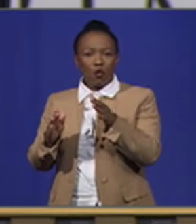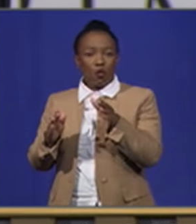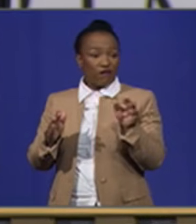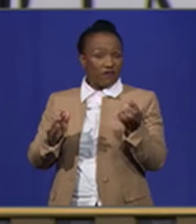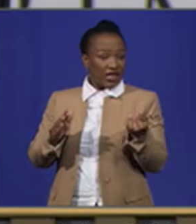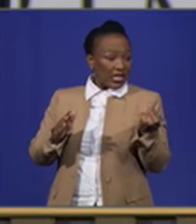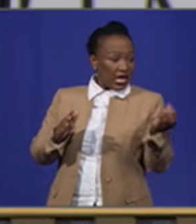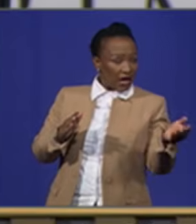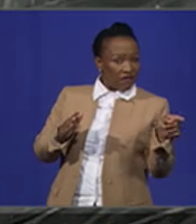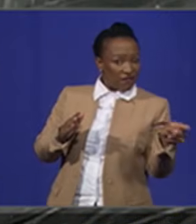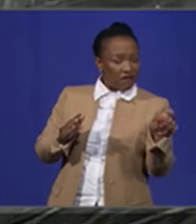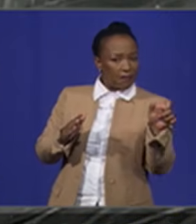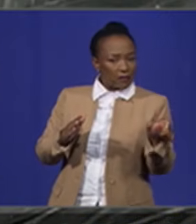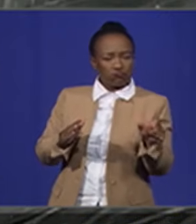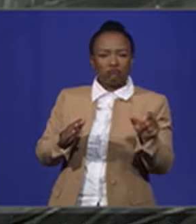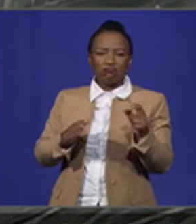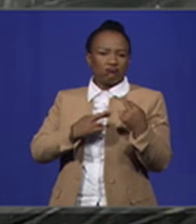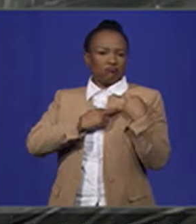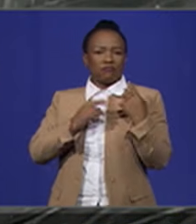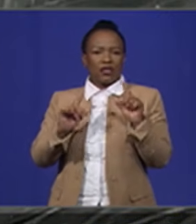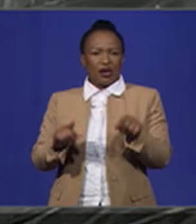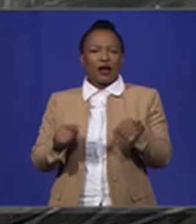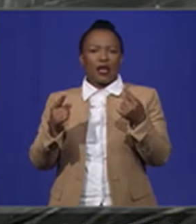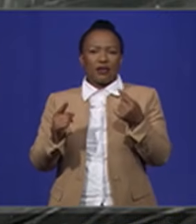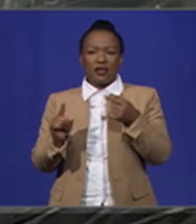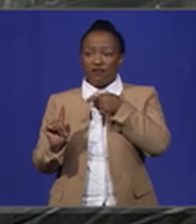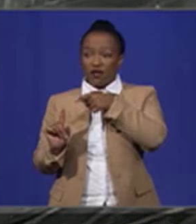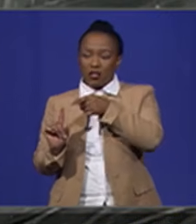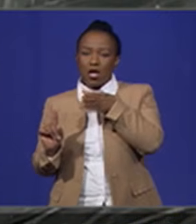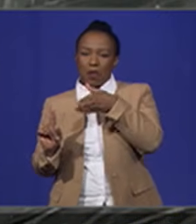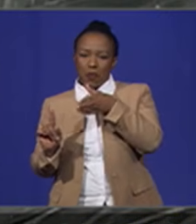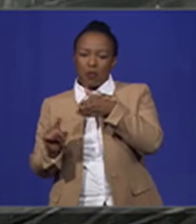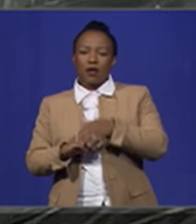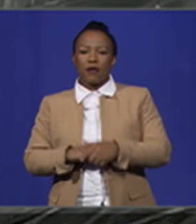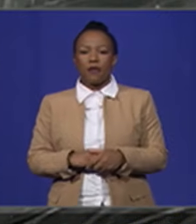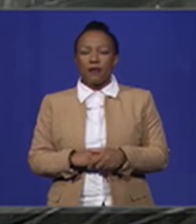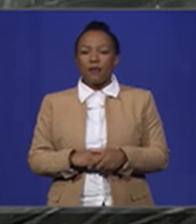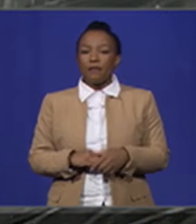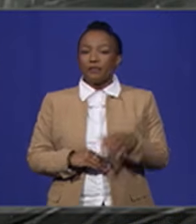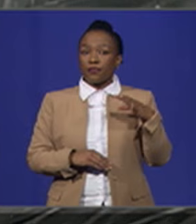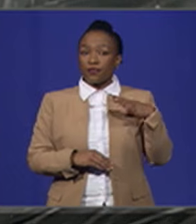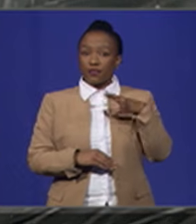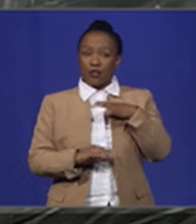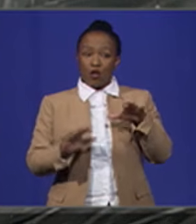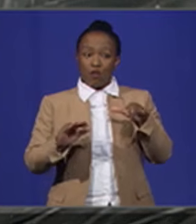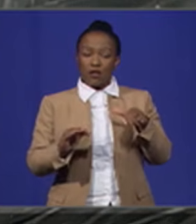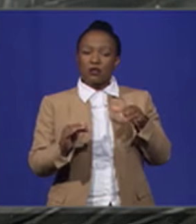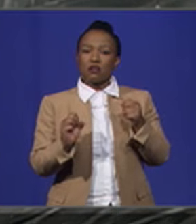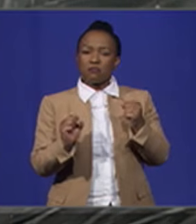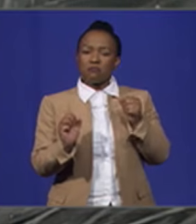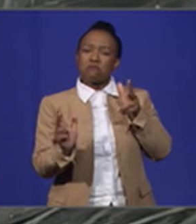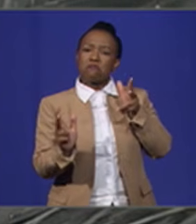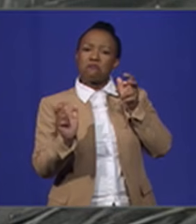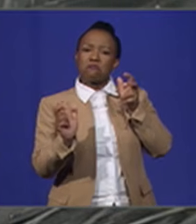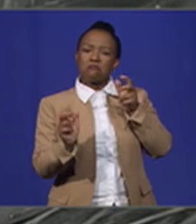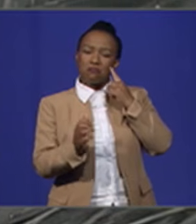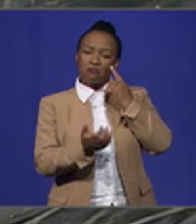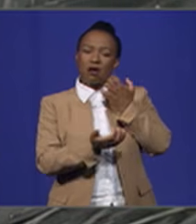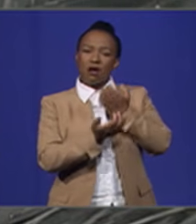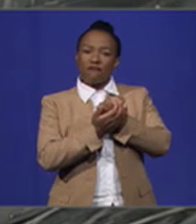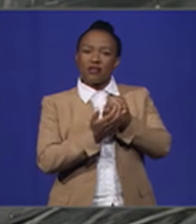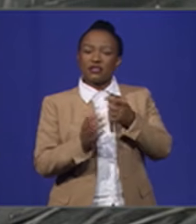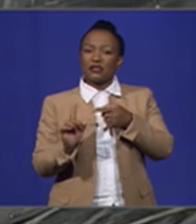what transpired there in his absence. Mo godimo ga mo, komishene e utlwile bopaki jwa gore Senona o